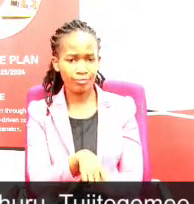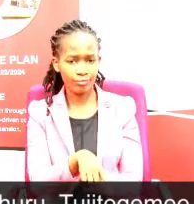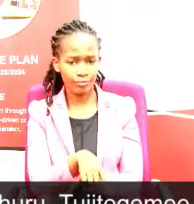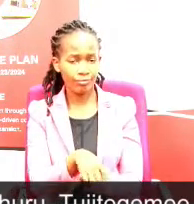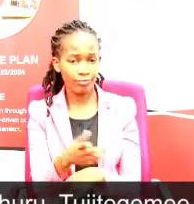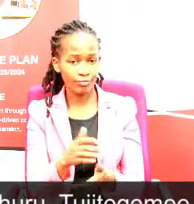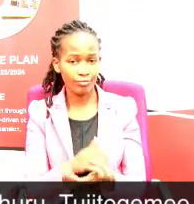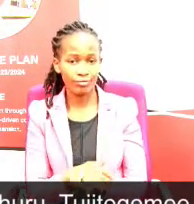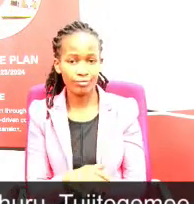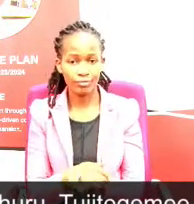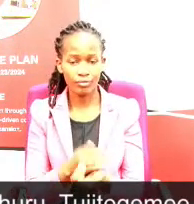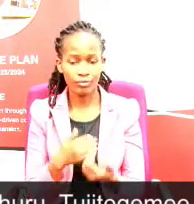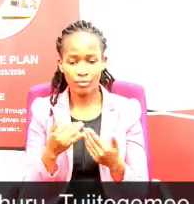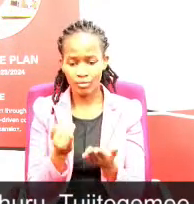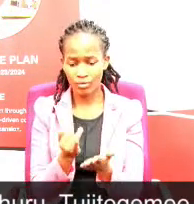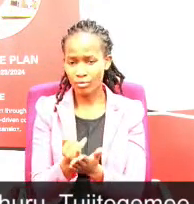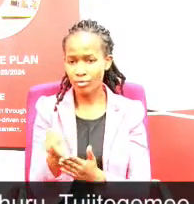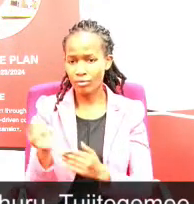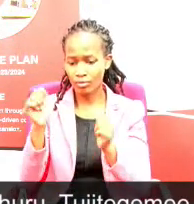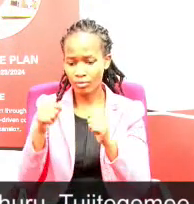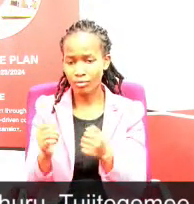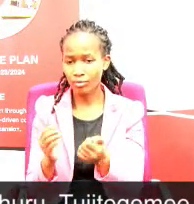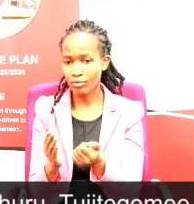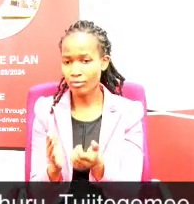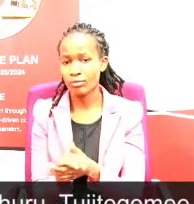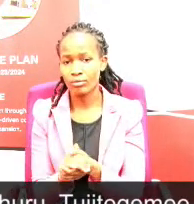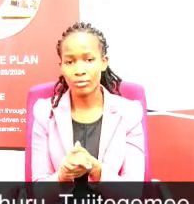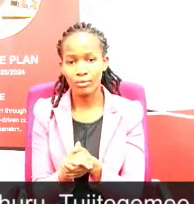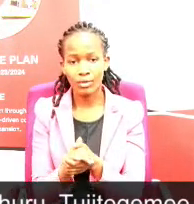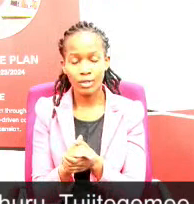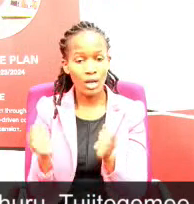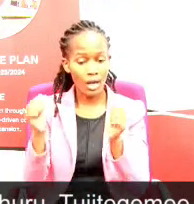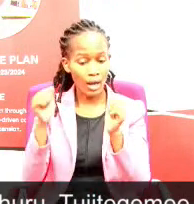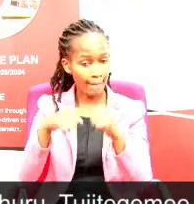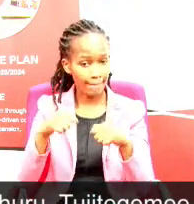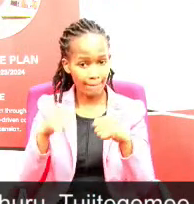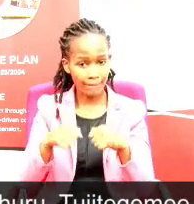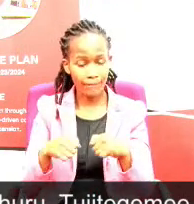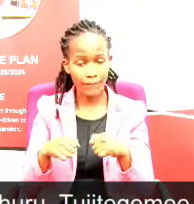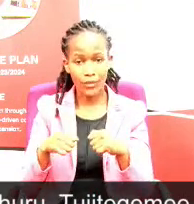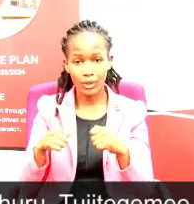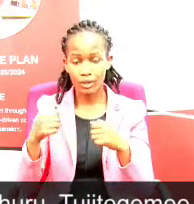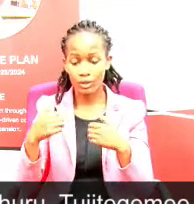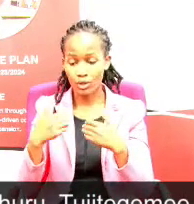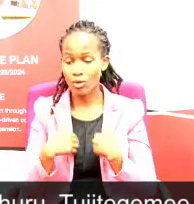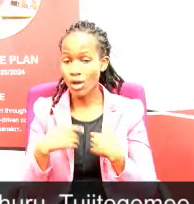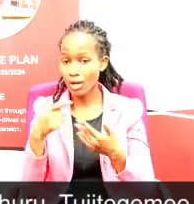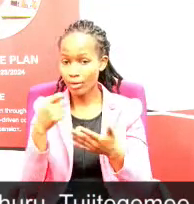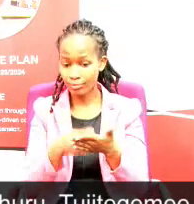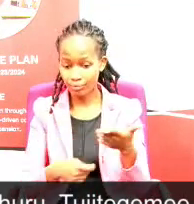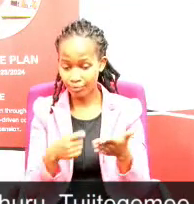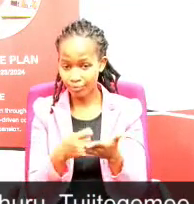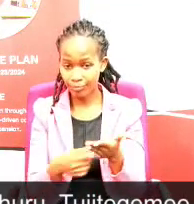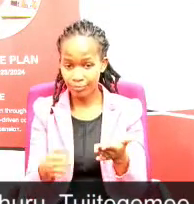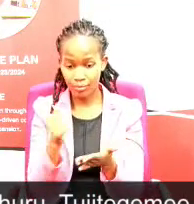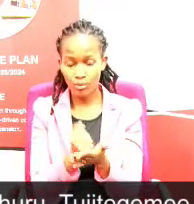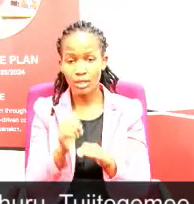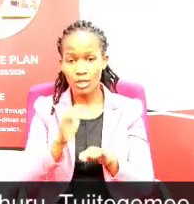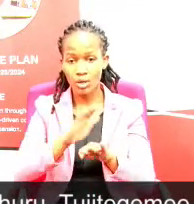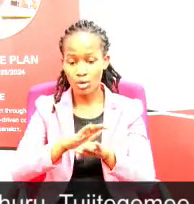profiling intelligence to be able to make sure that we are able to effect tax administration in a fair